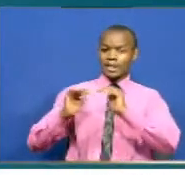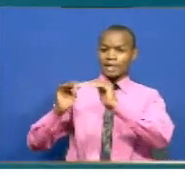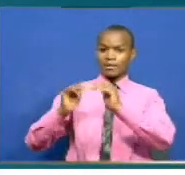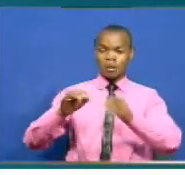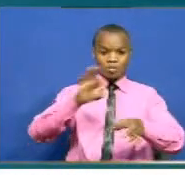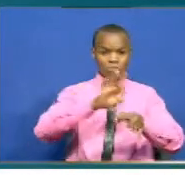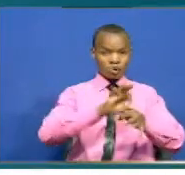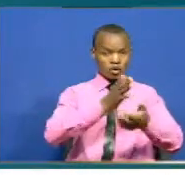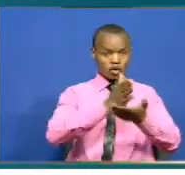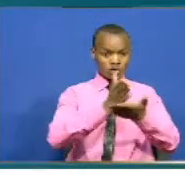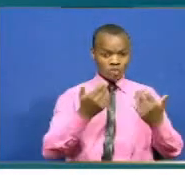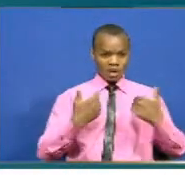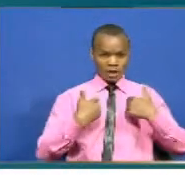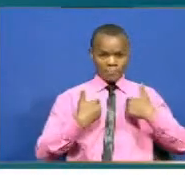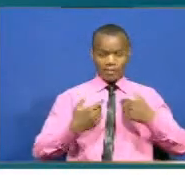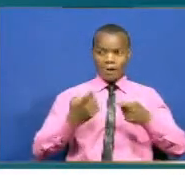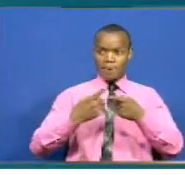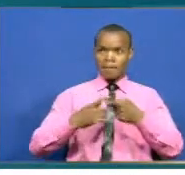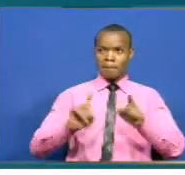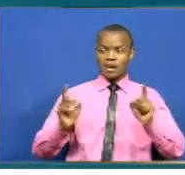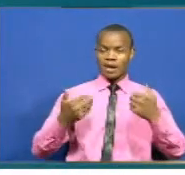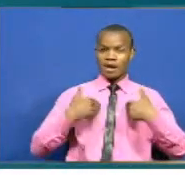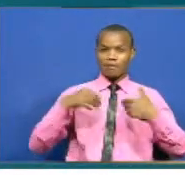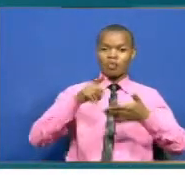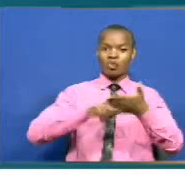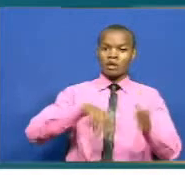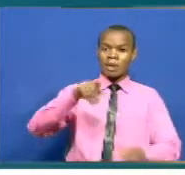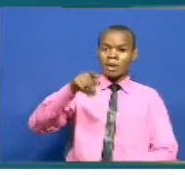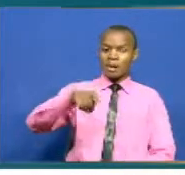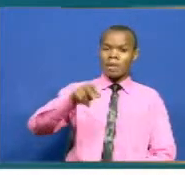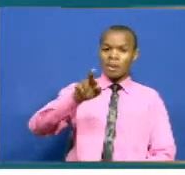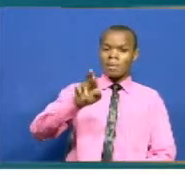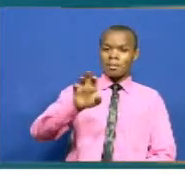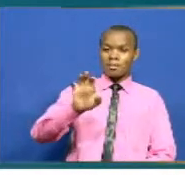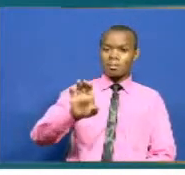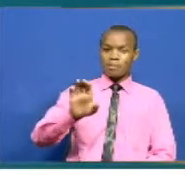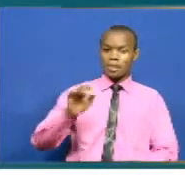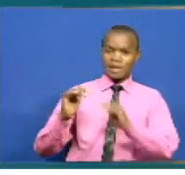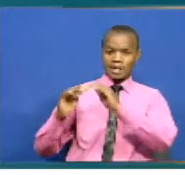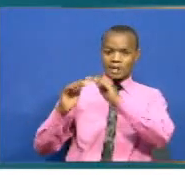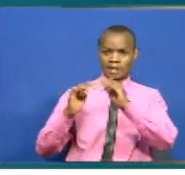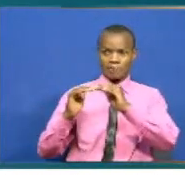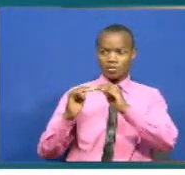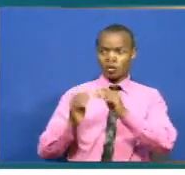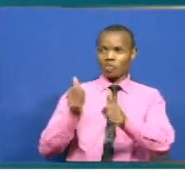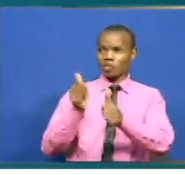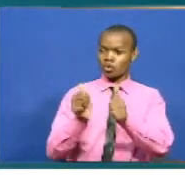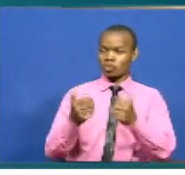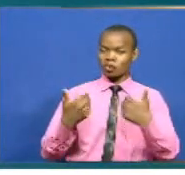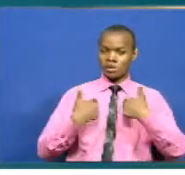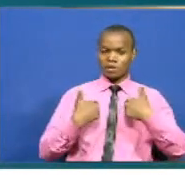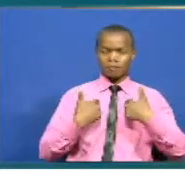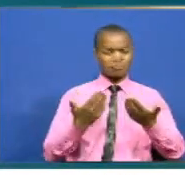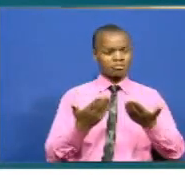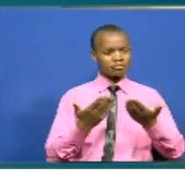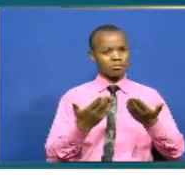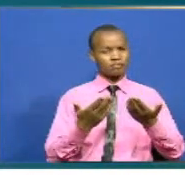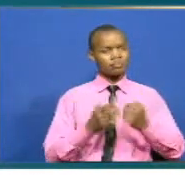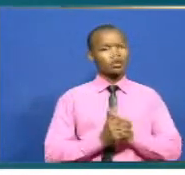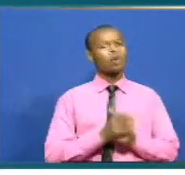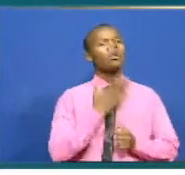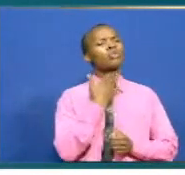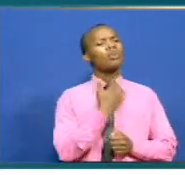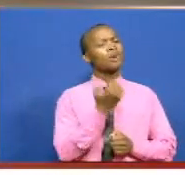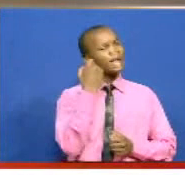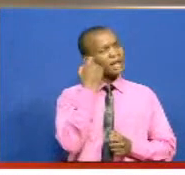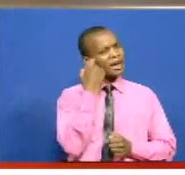exists, but there is pre-democracy prior to the ballot that really exists. Is it? And, mm-hmm. I want to understand whether